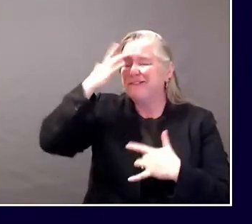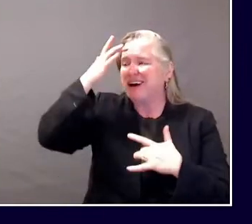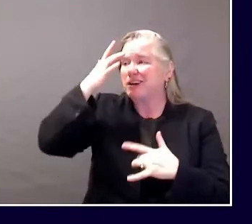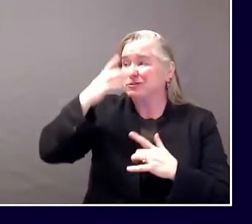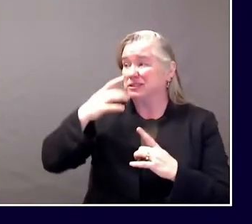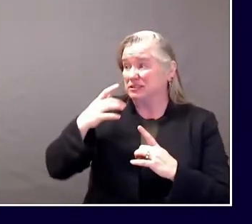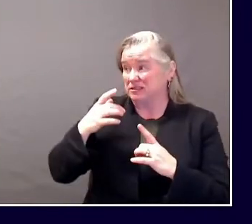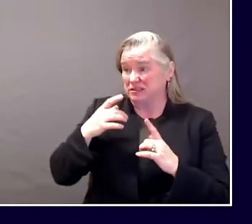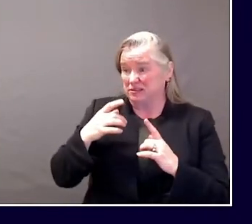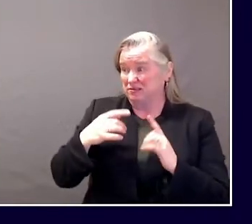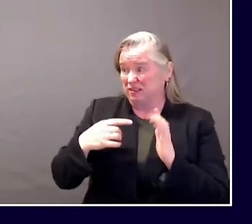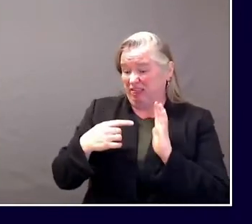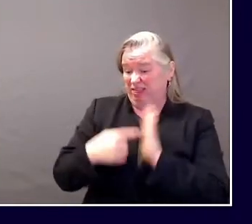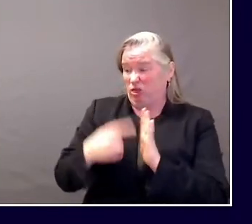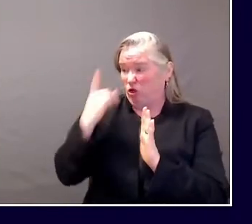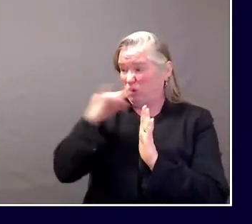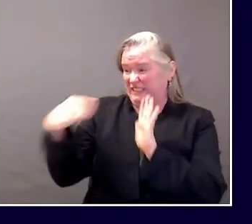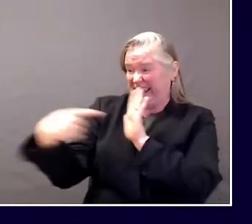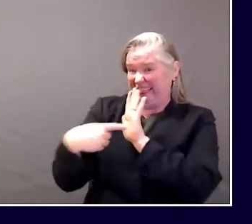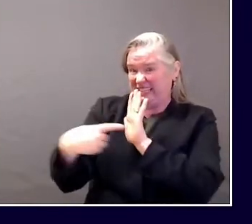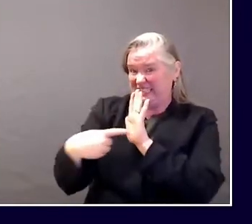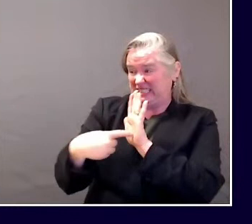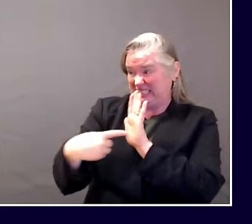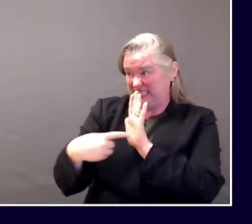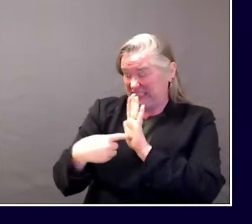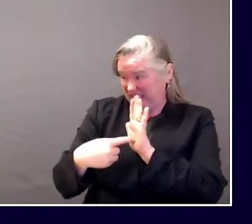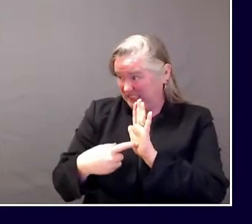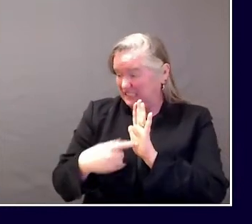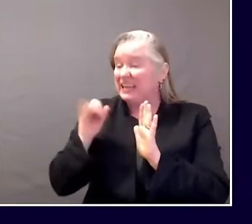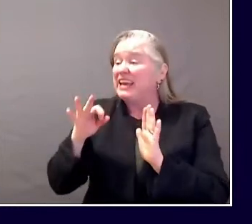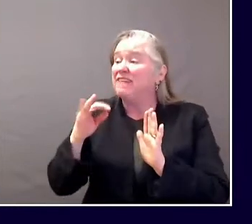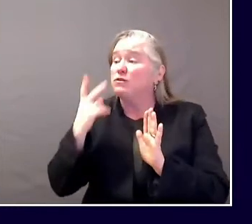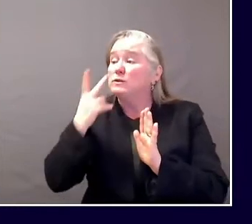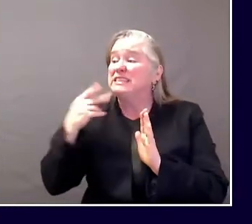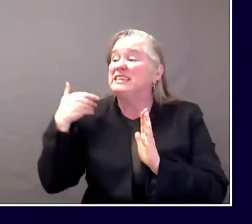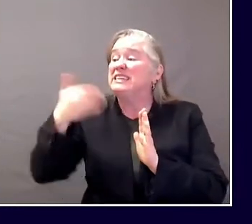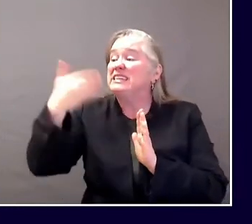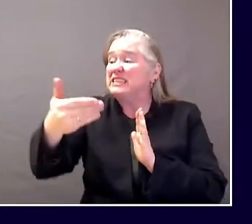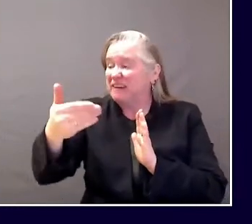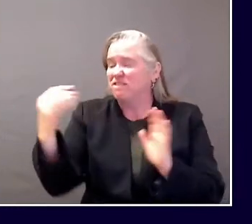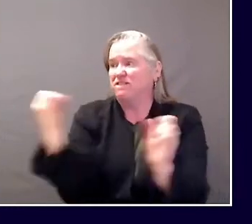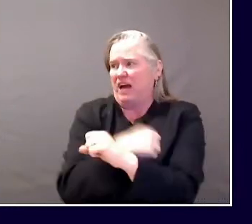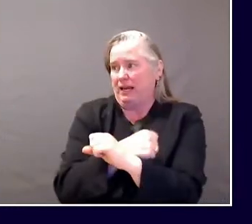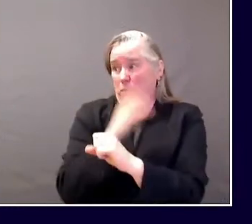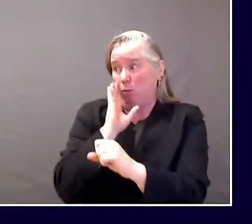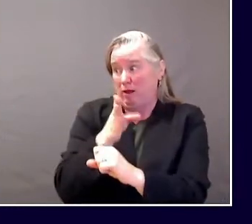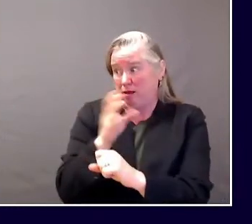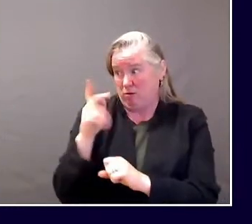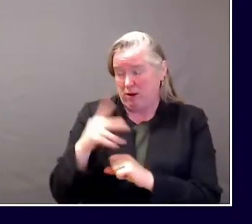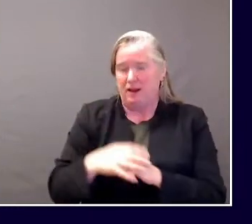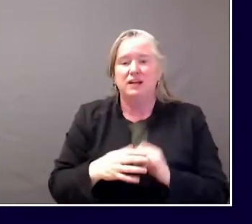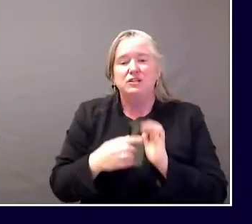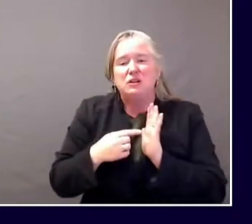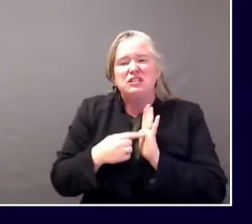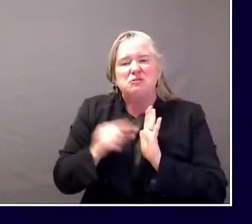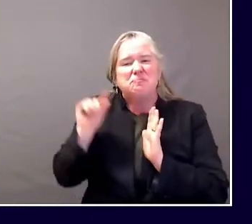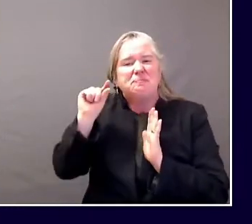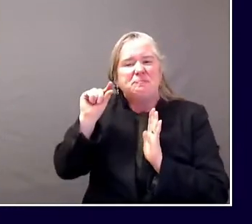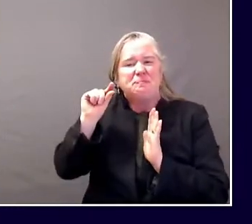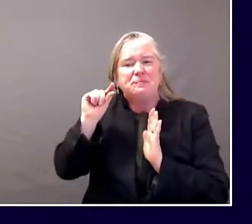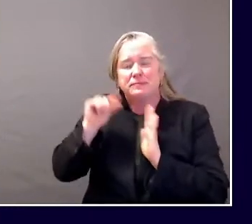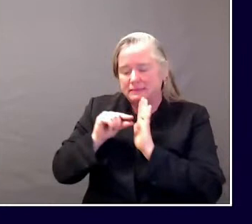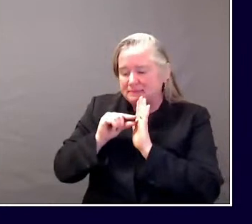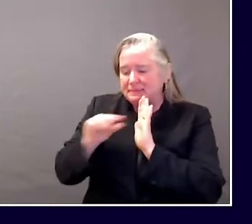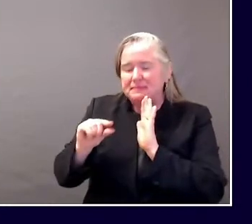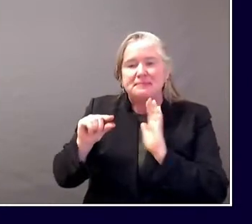again, we want you to be ready to fight it. That's how they both work. They show your body a little snippet of